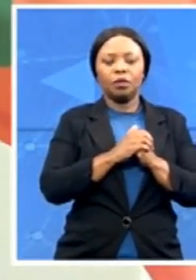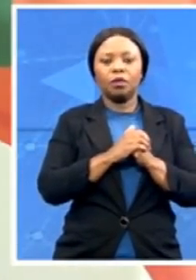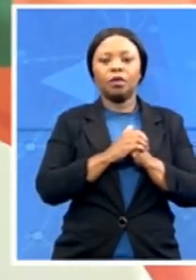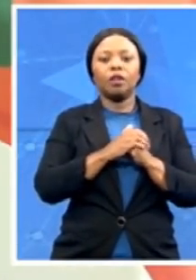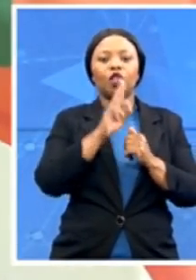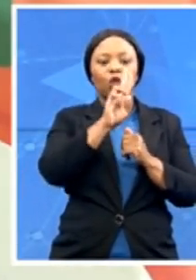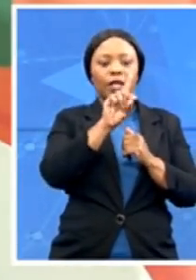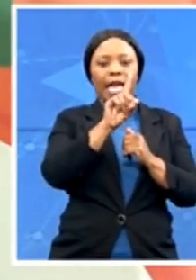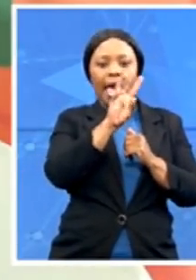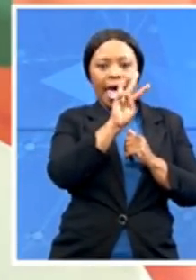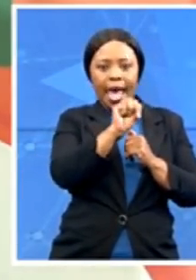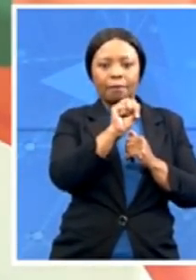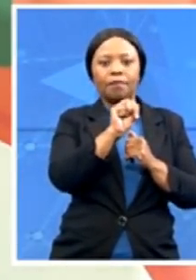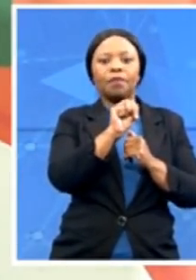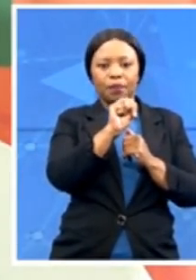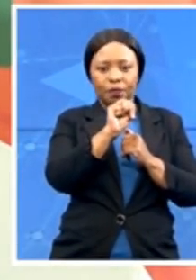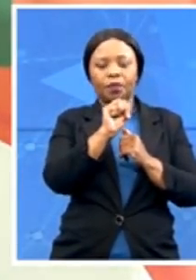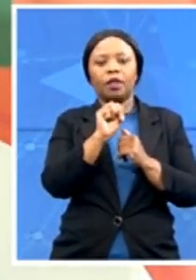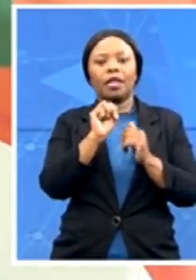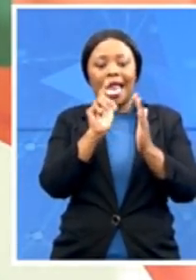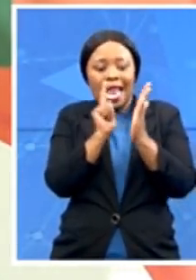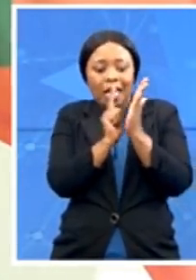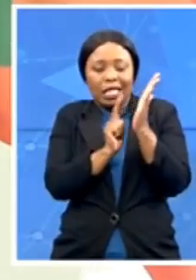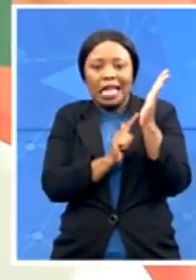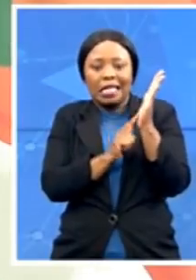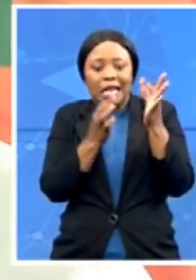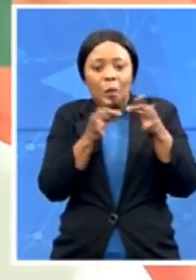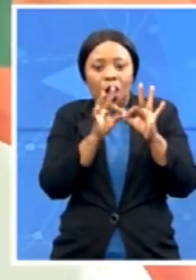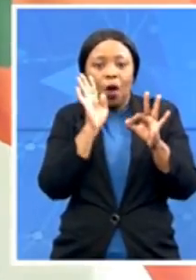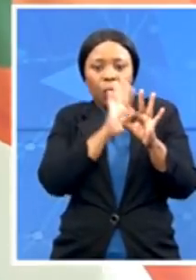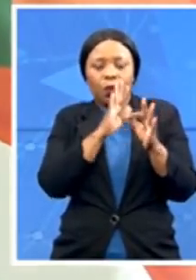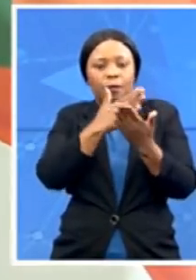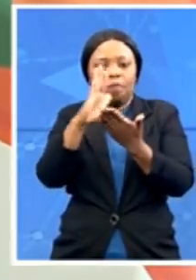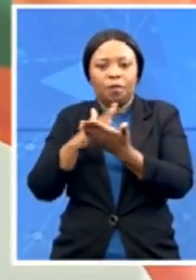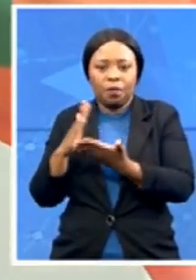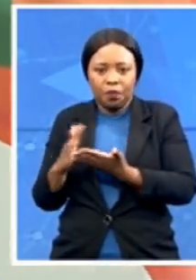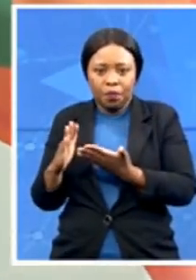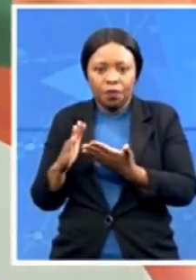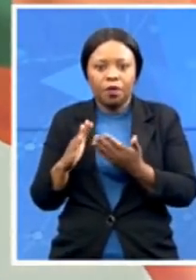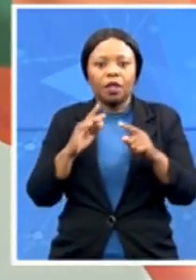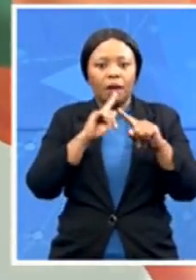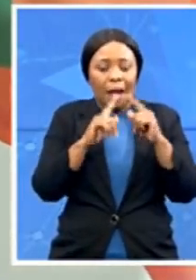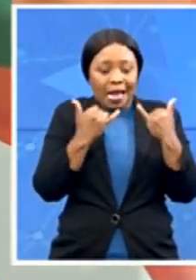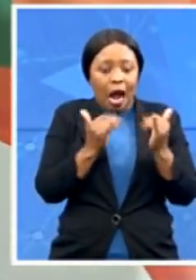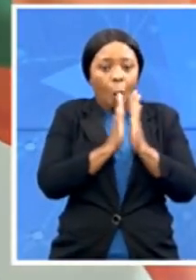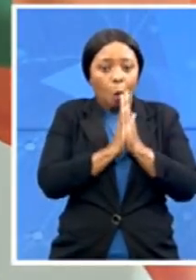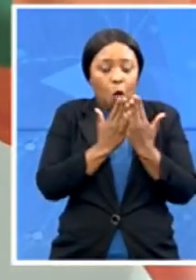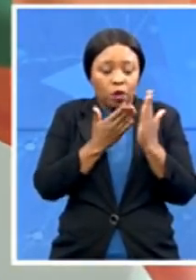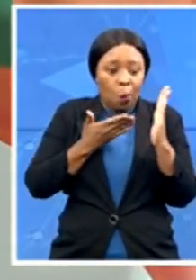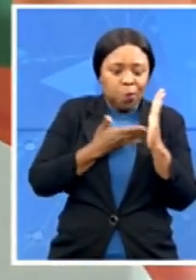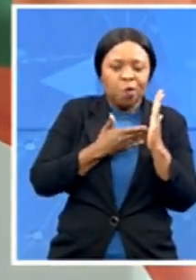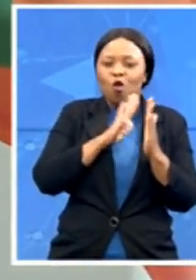crossing legislation, which is no longer on our statute books. It was a founder member of